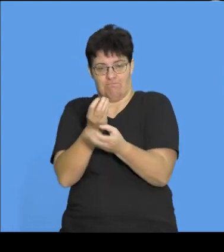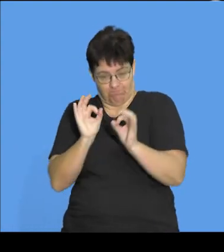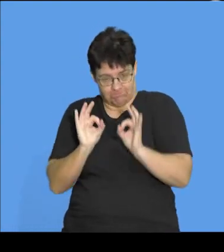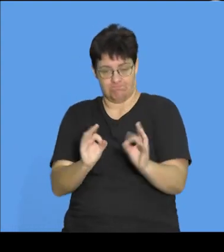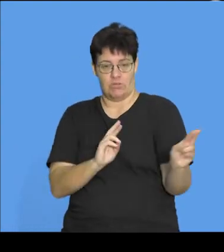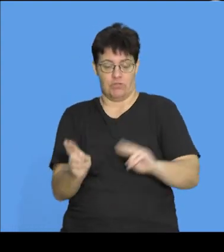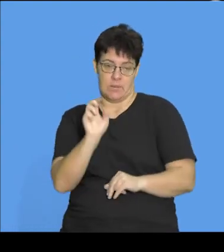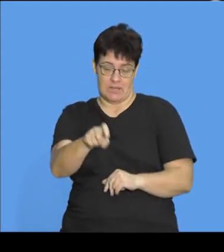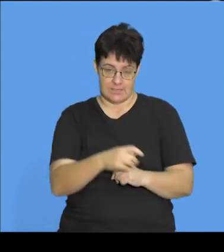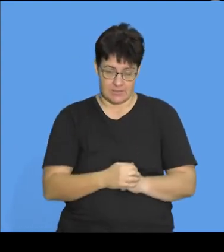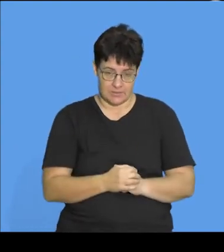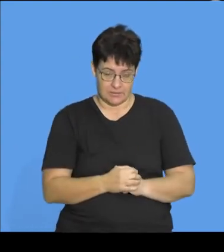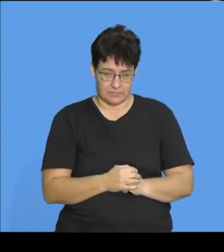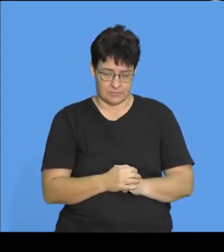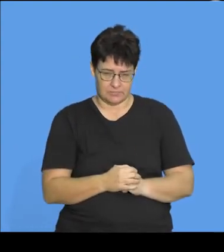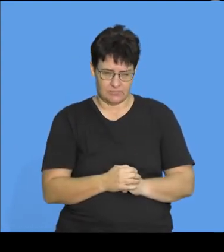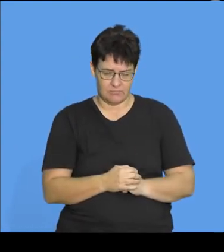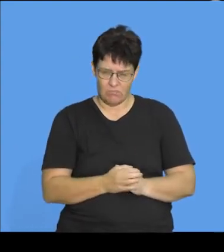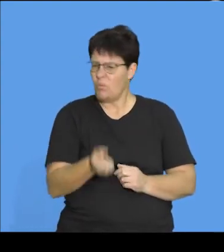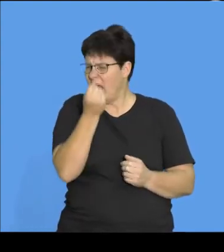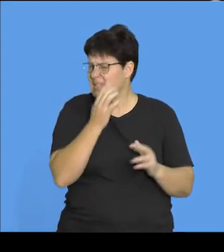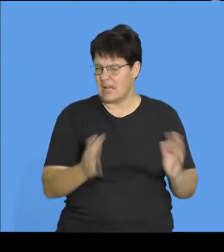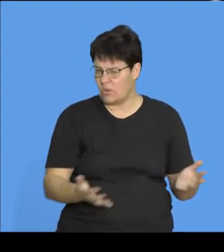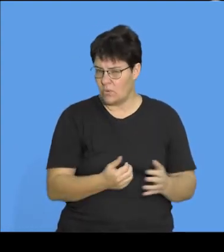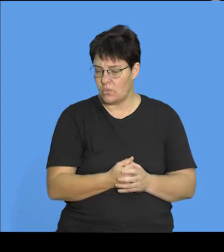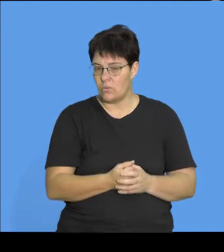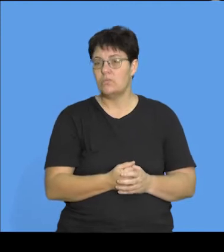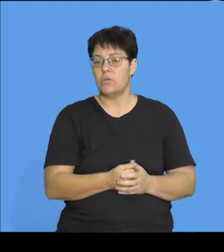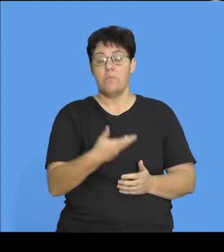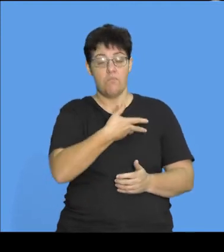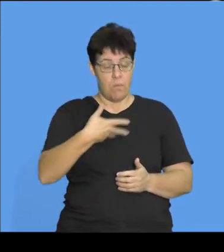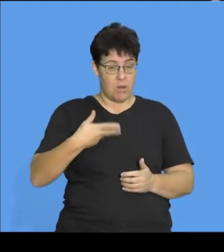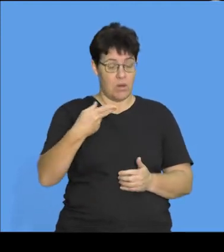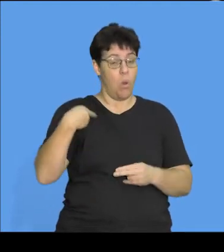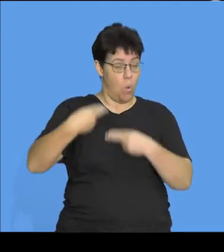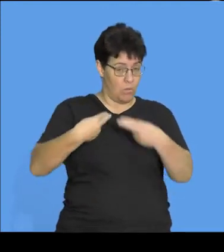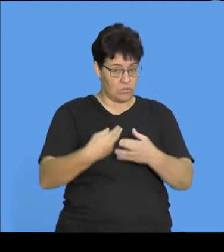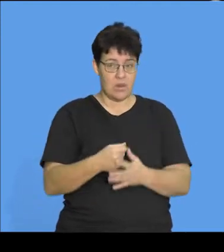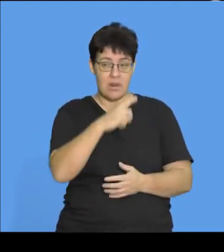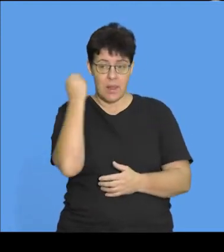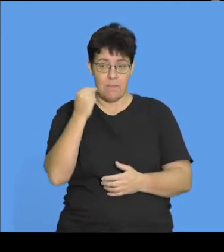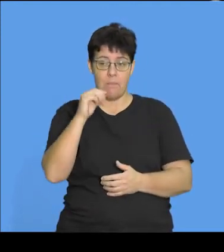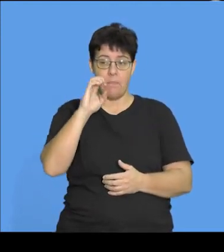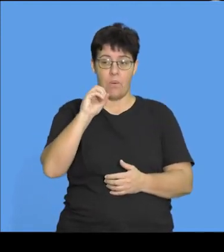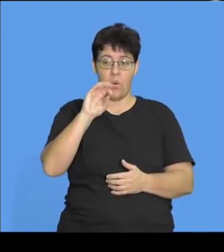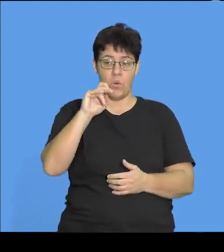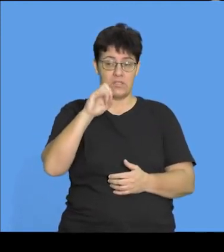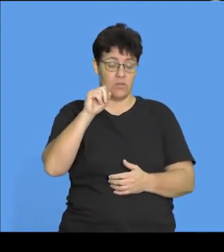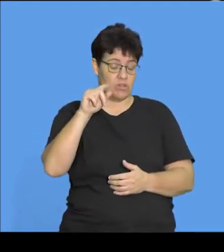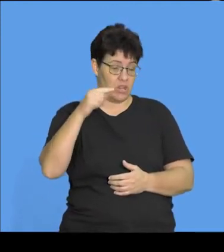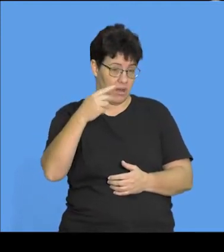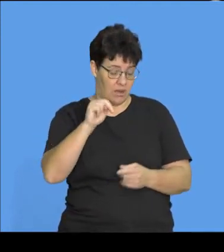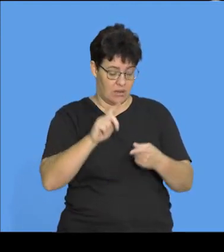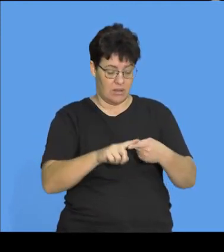So let's try and understand that. So the female hormones, which are known as estrogen and progesterone,